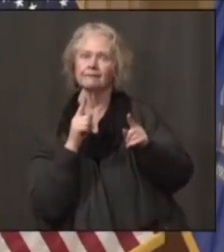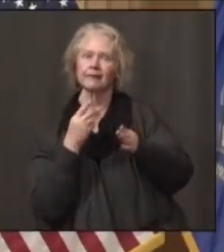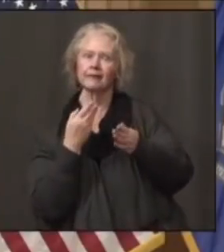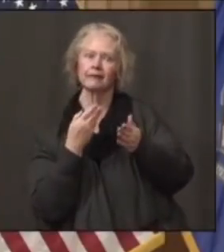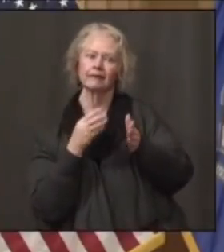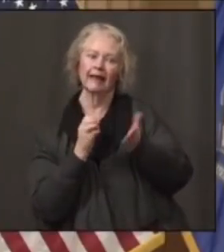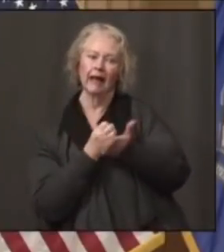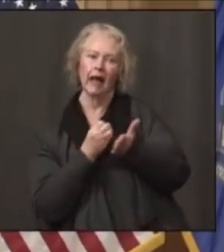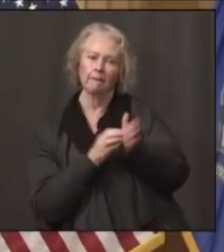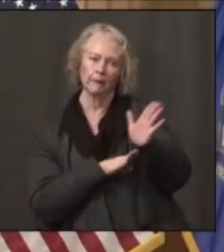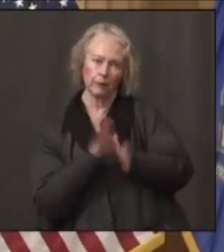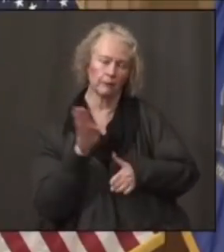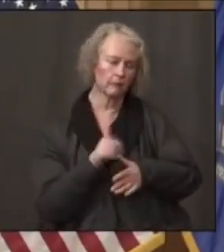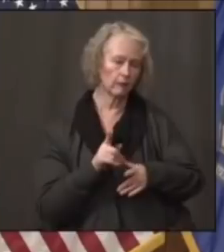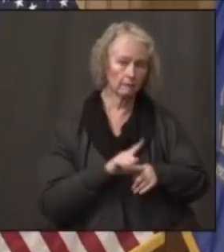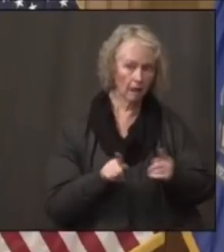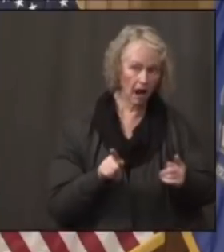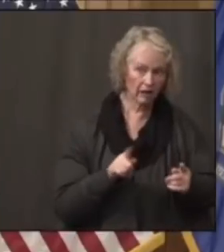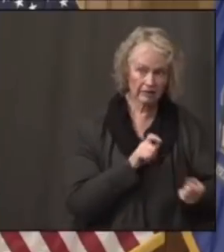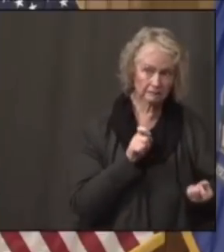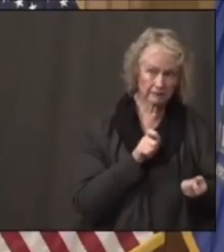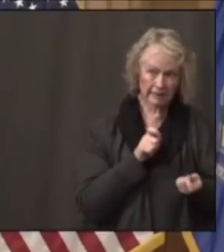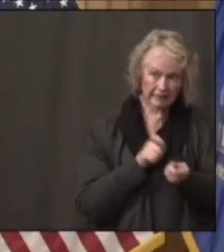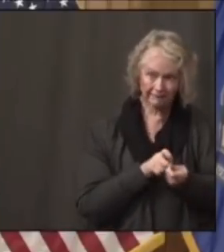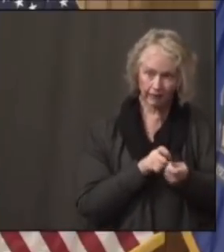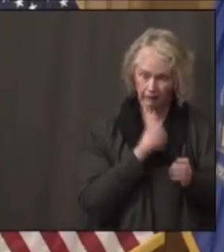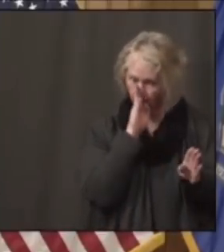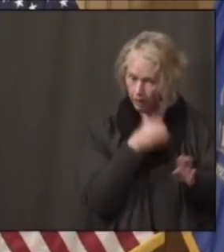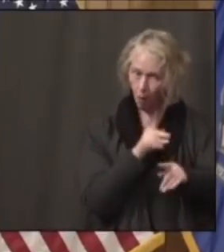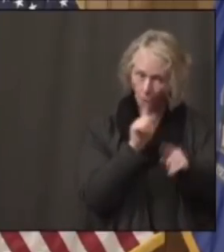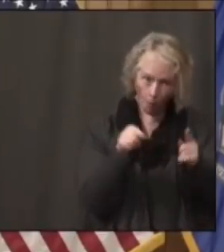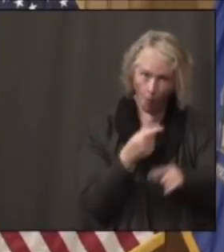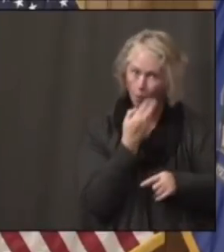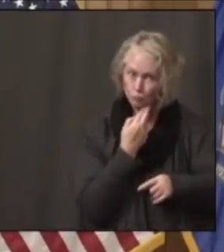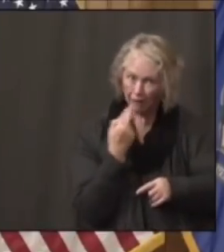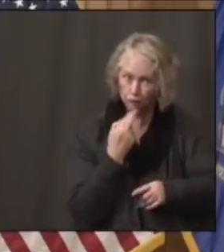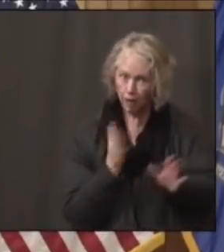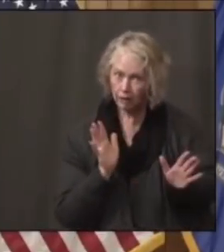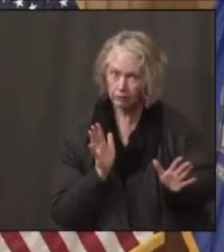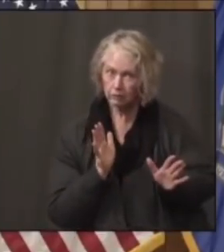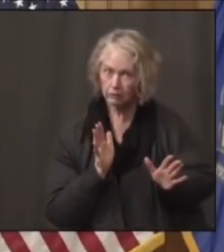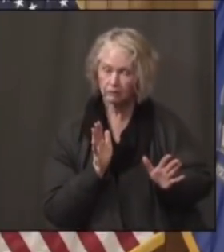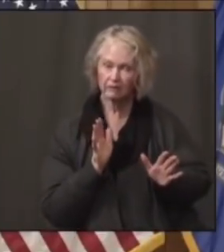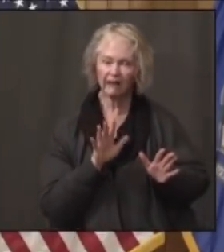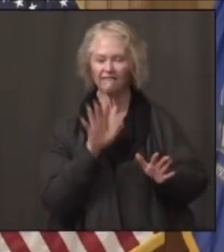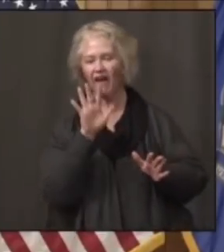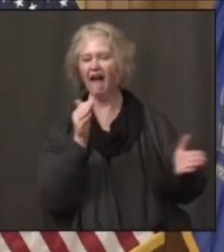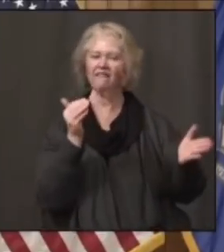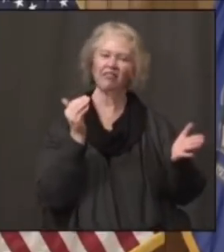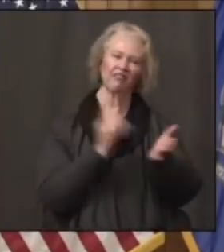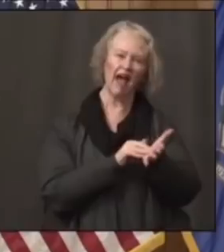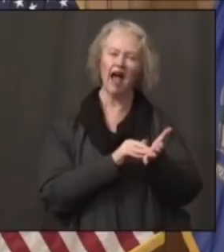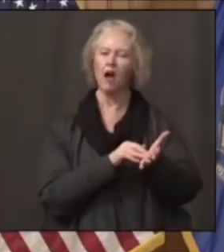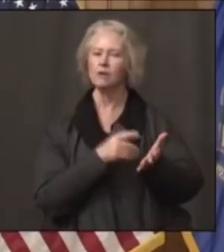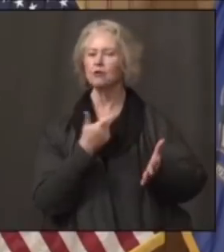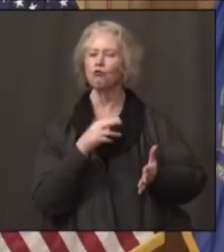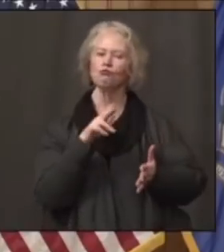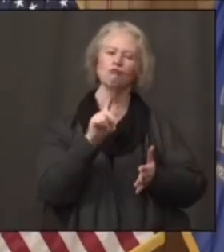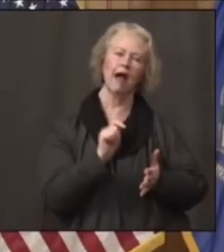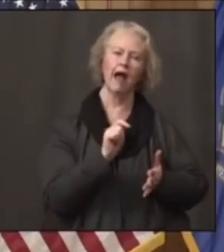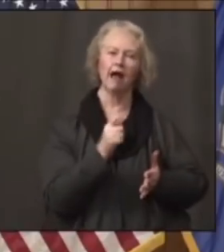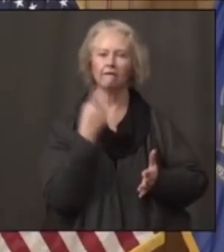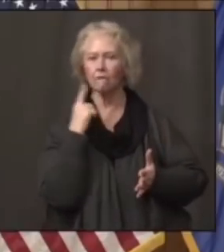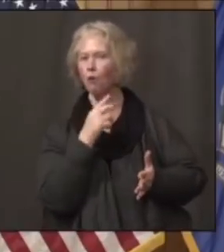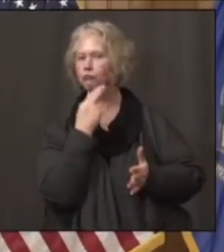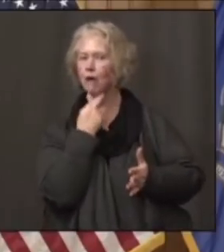But nothing specifically for the restaurants? There's not going to be a $5,000 grant program for